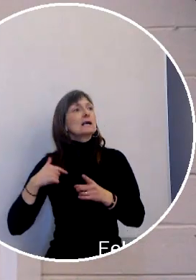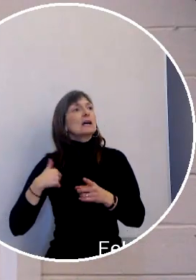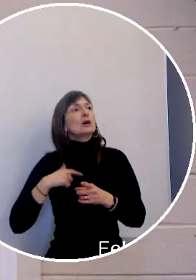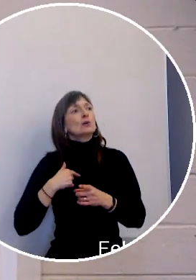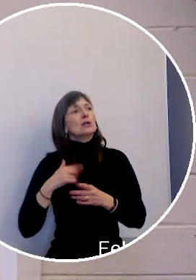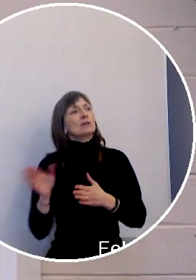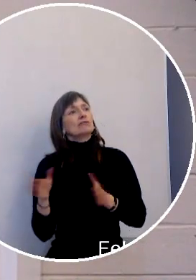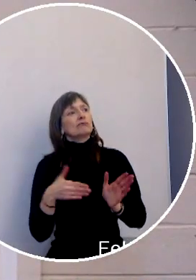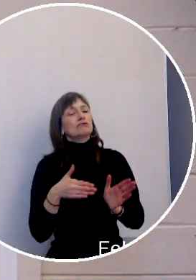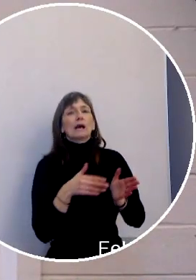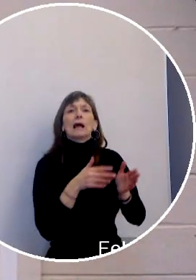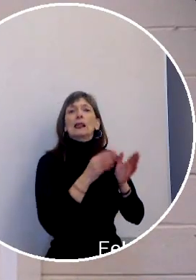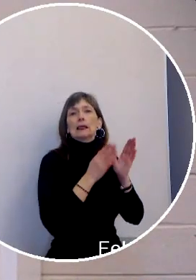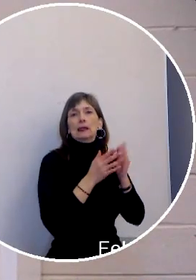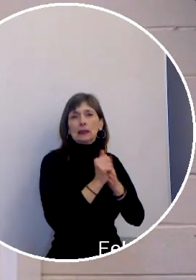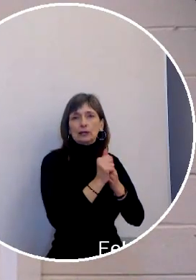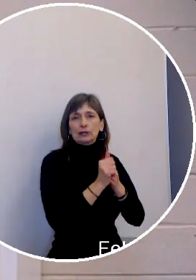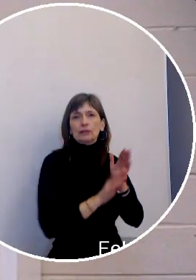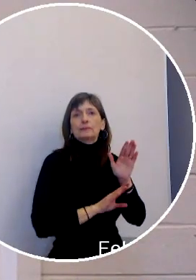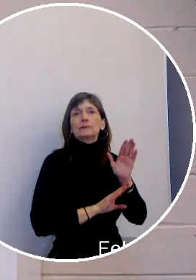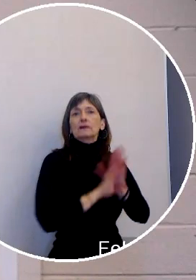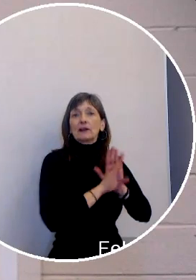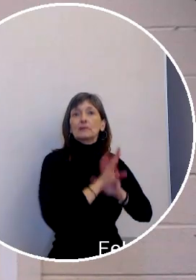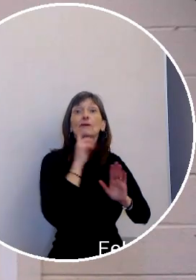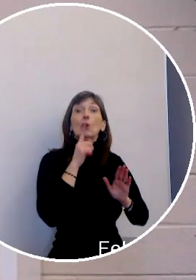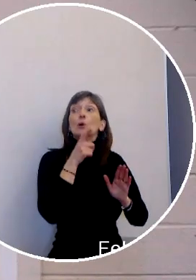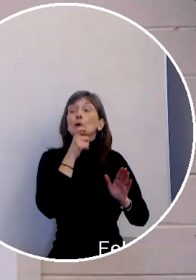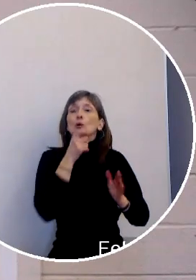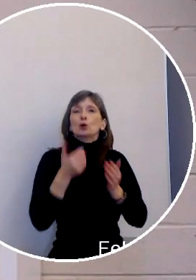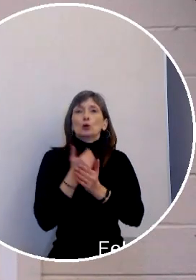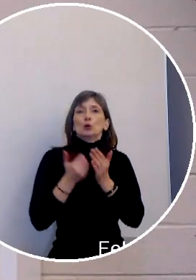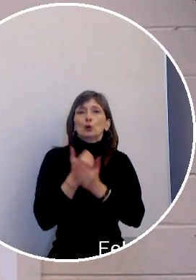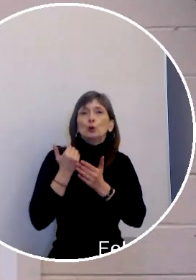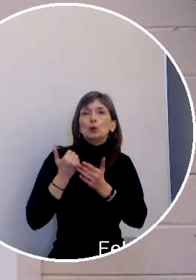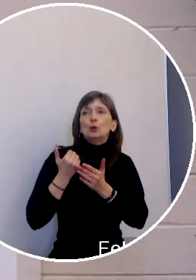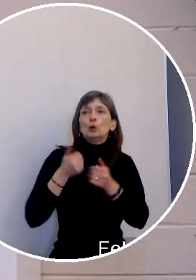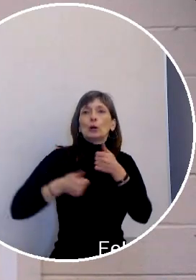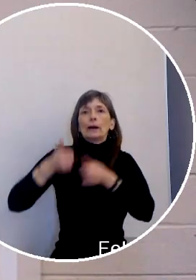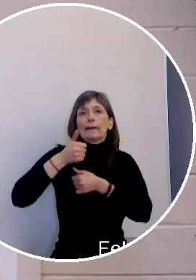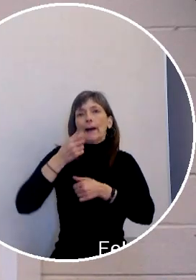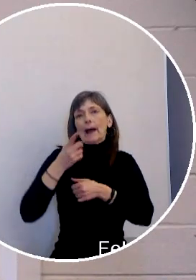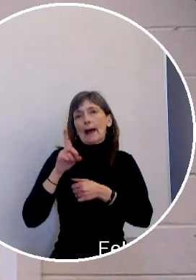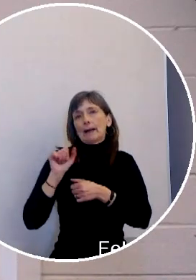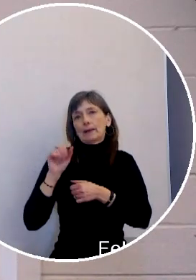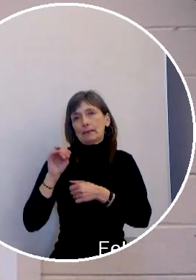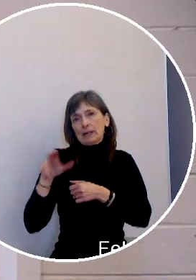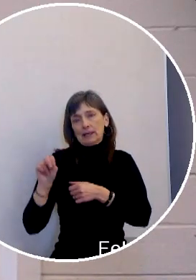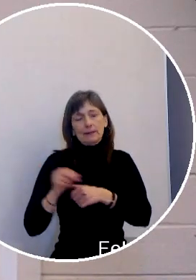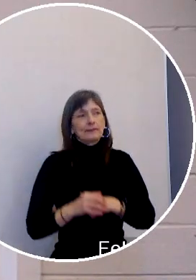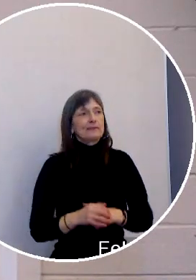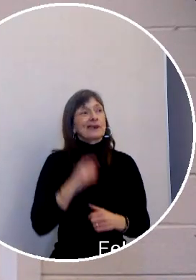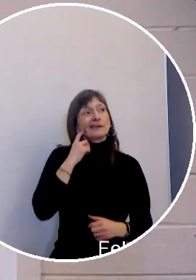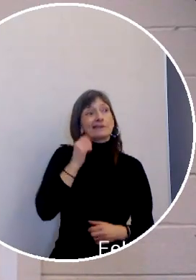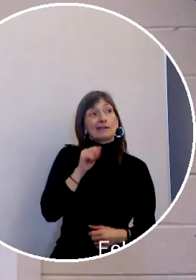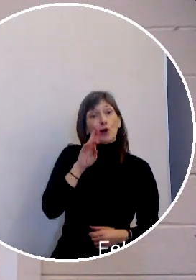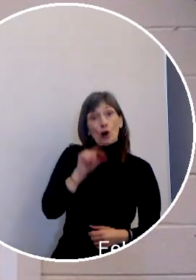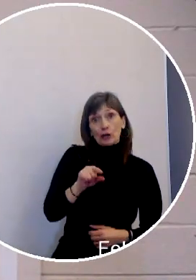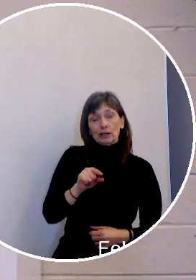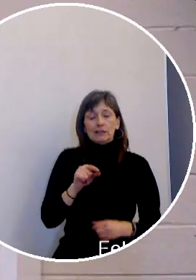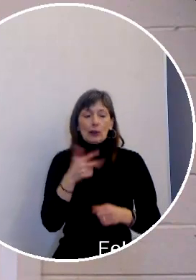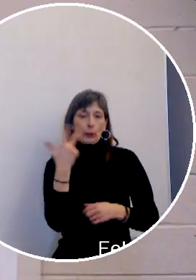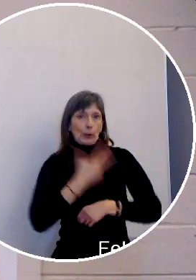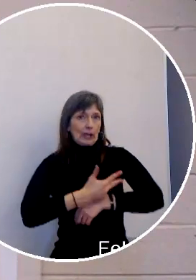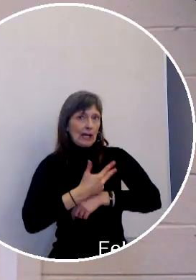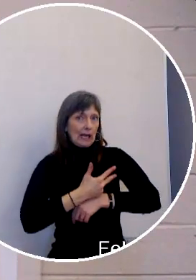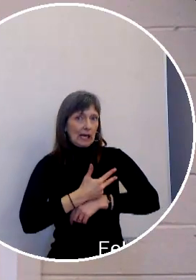we moved to leadership development for new administrators. In August, we started with 3